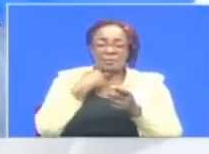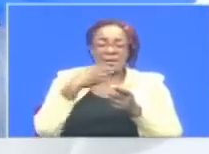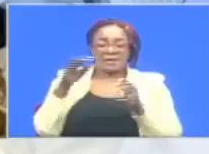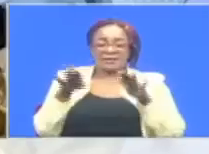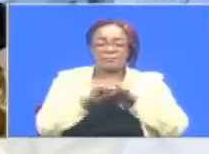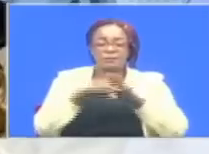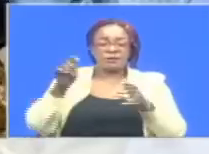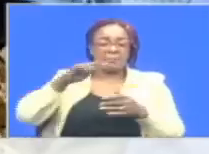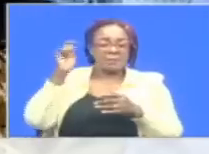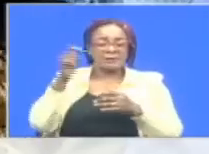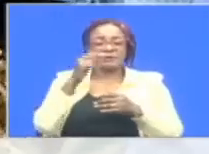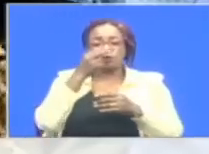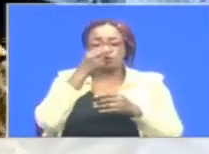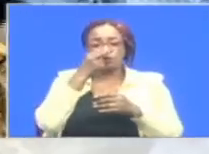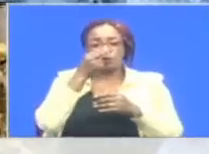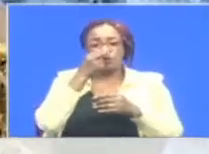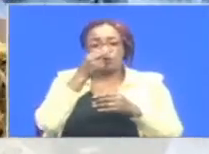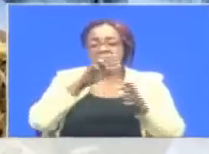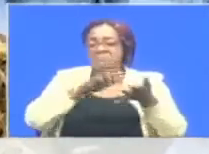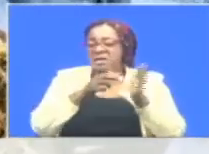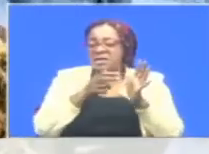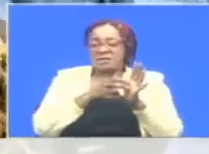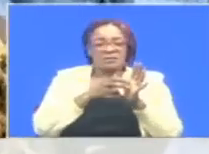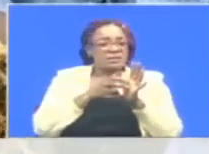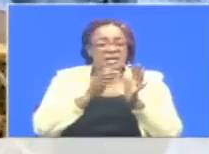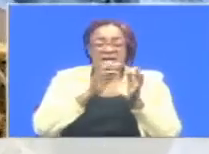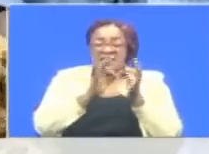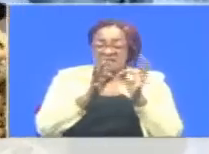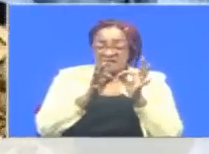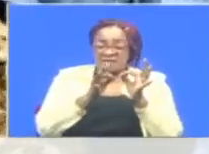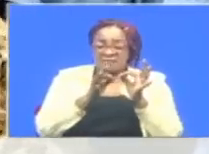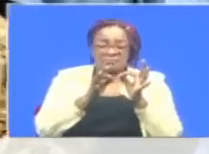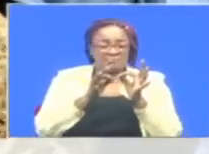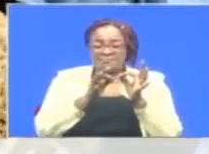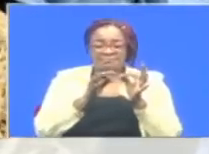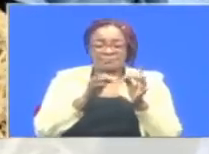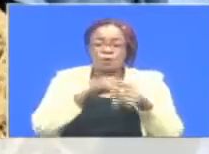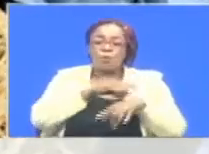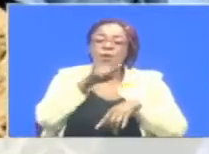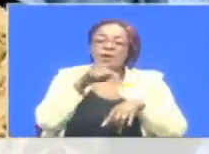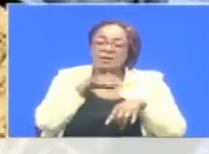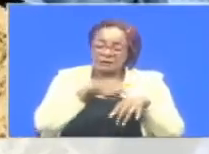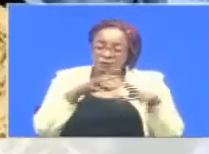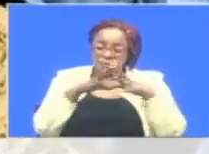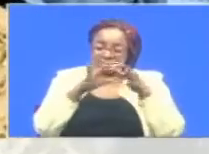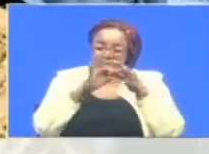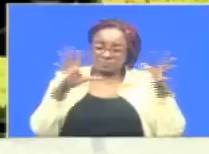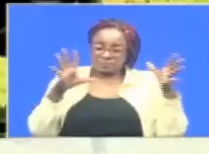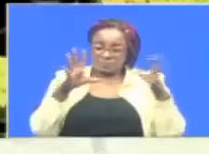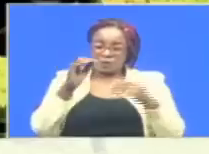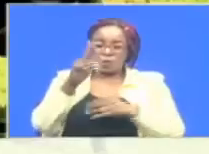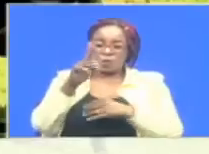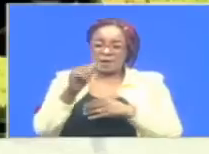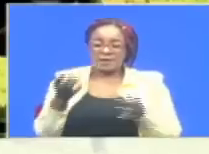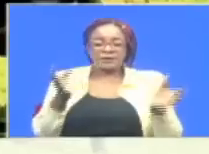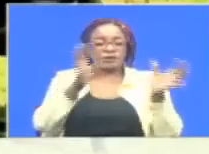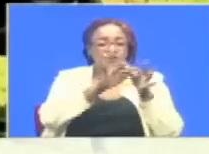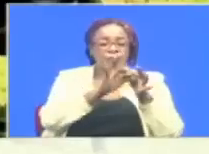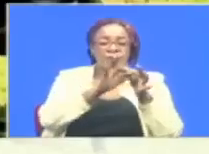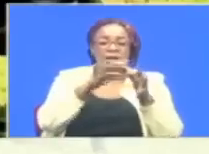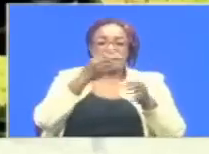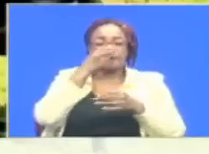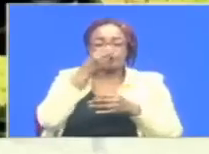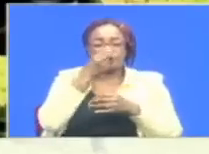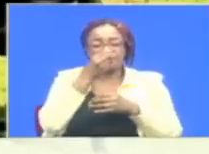President William Ruto, and it is not a matter of if but when you will leave the One Kenya Alliance and join William Ruto.